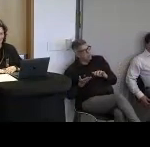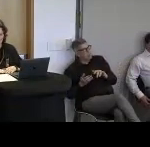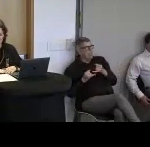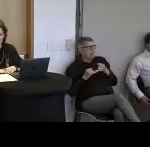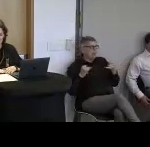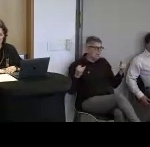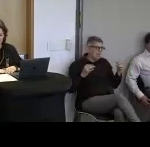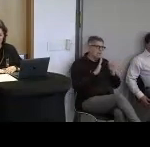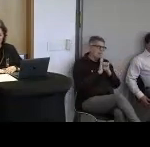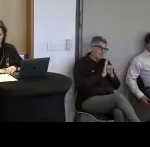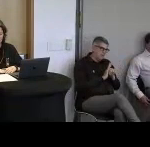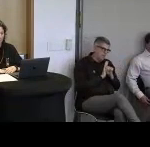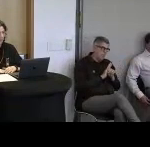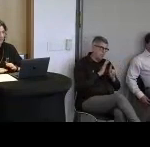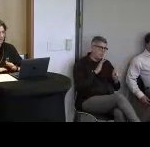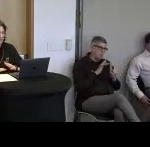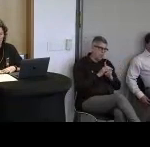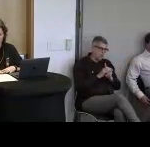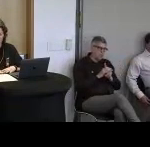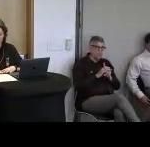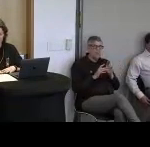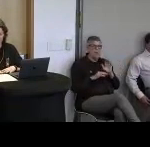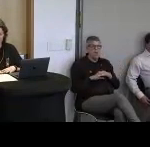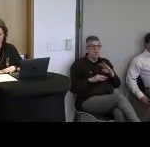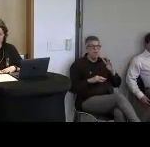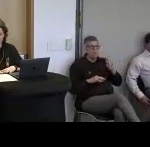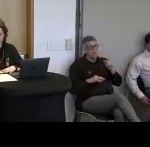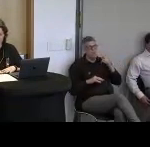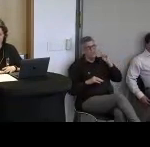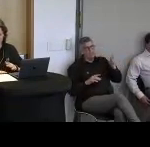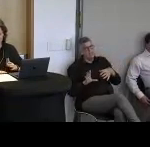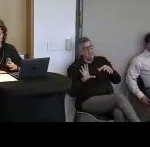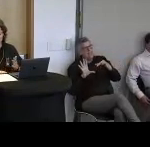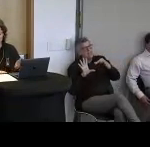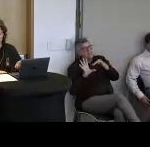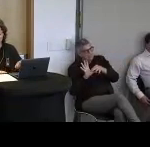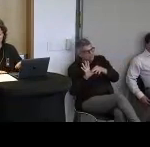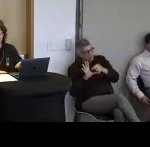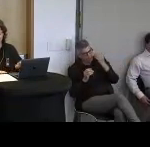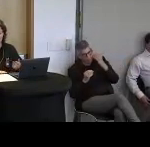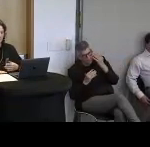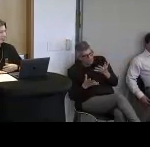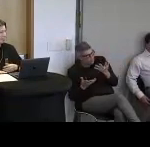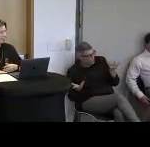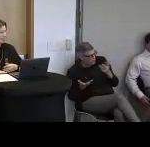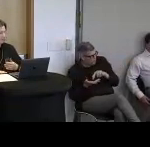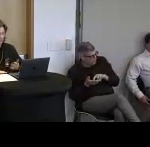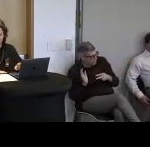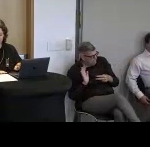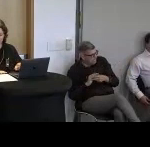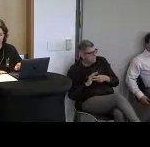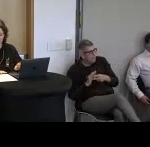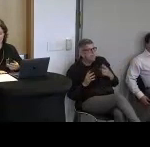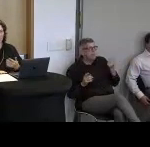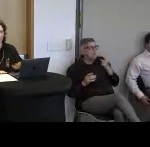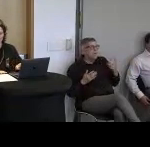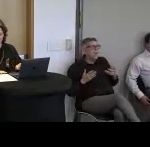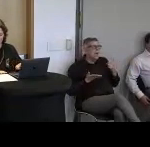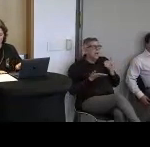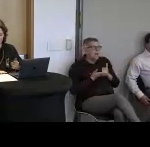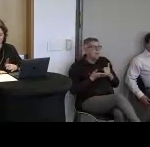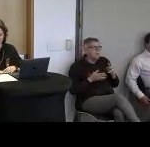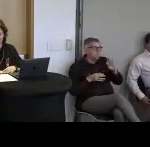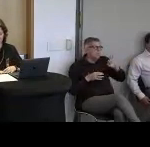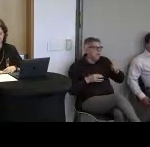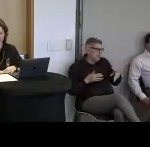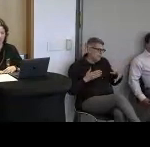appear on the map. And when I say contextual information, I mean things that to accompany the map to help somebody get more from